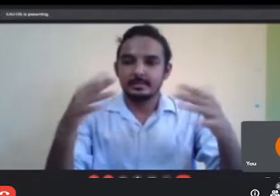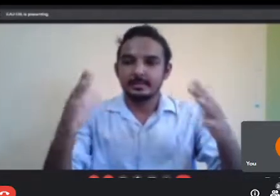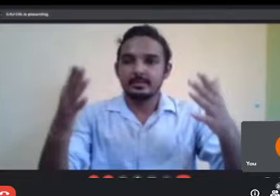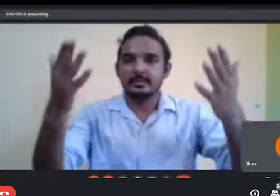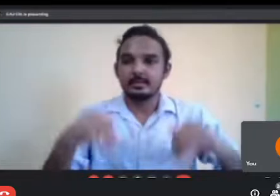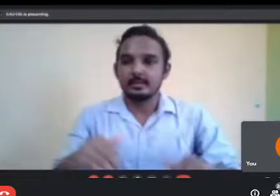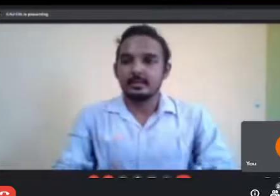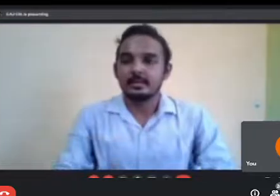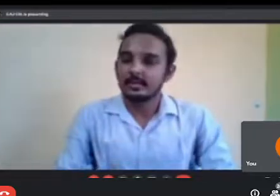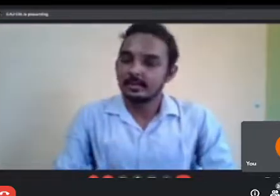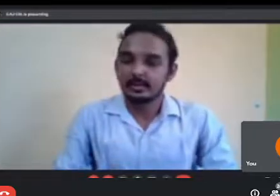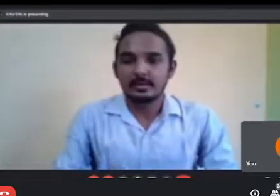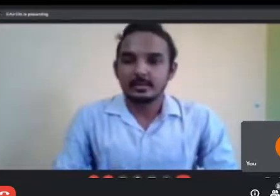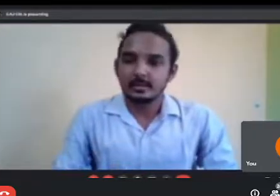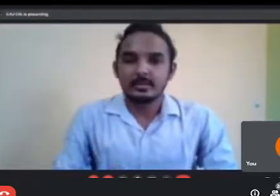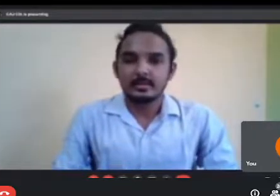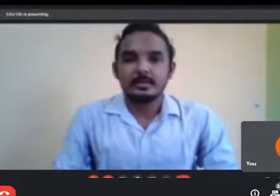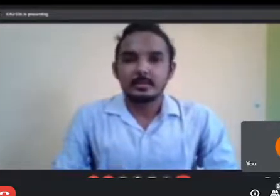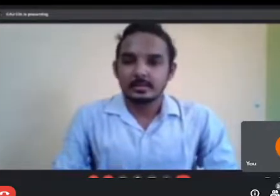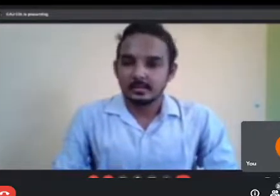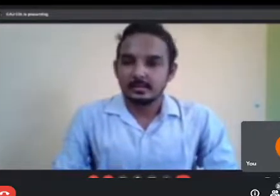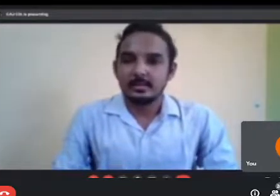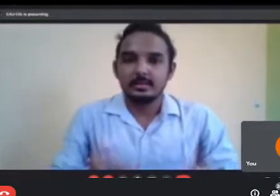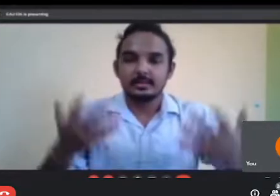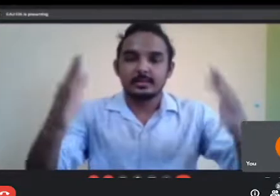Next slide, please.